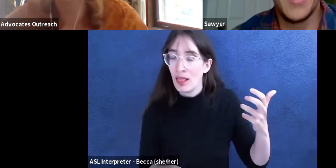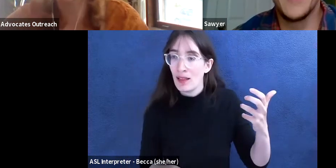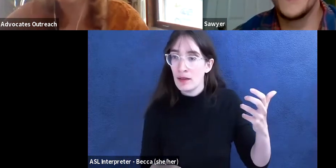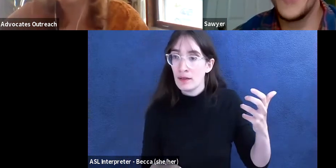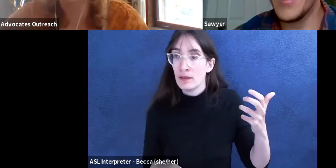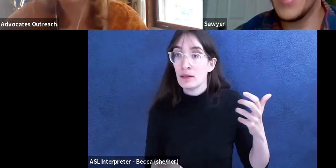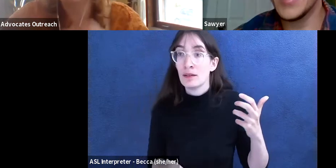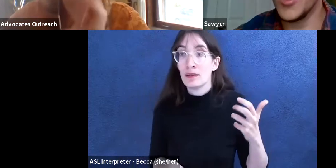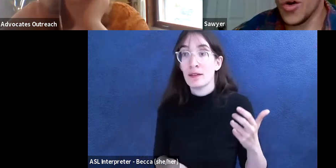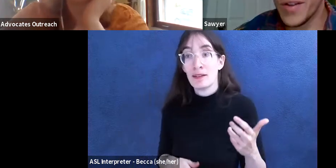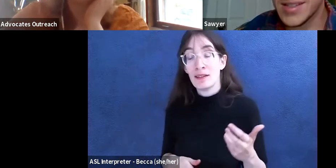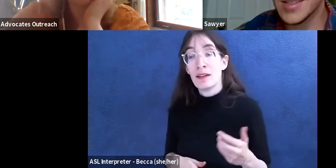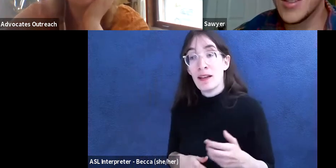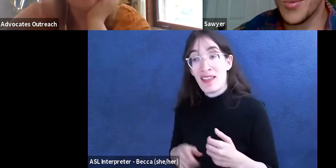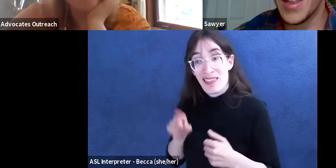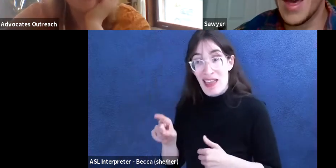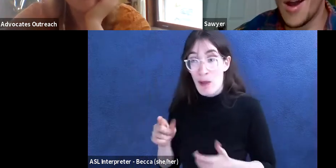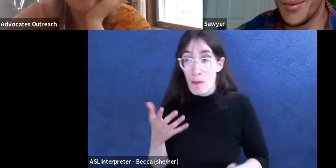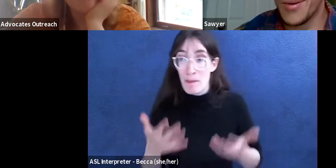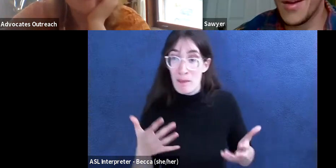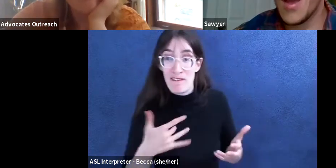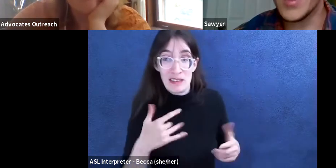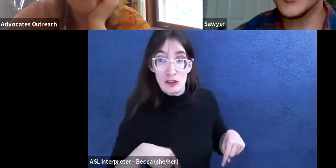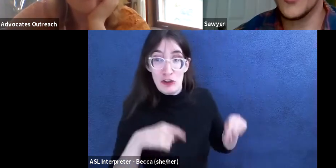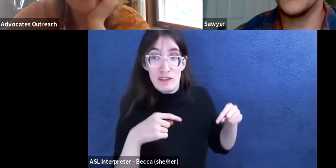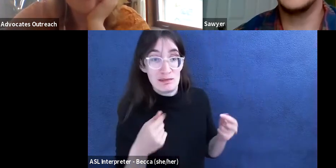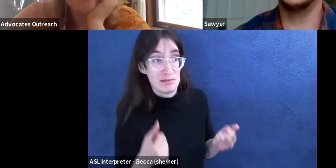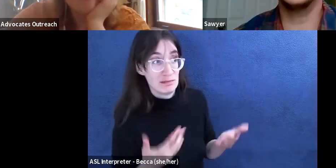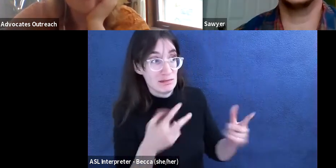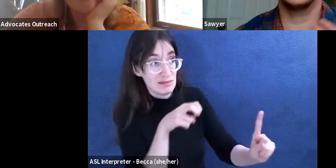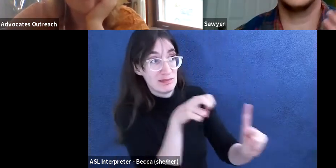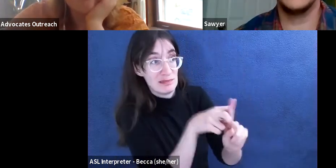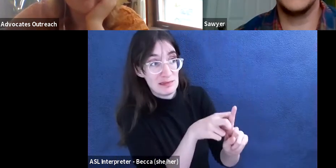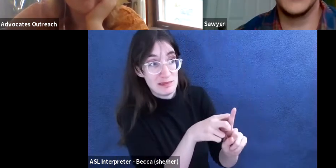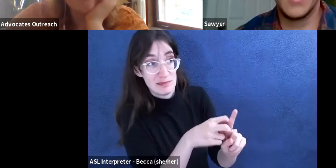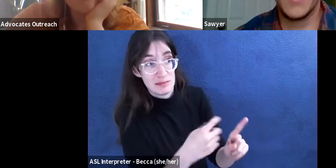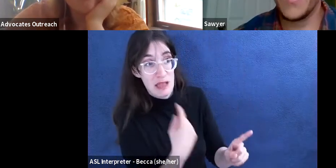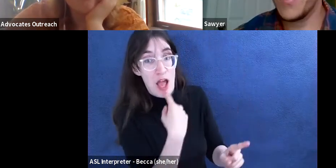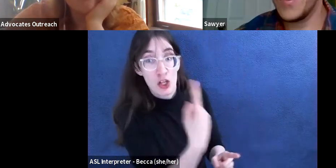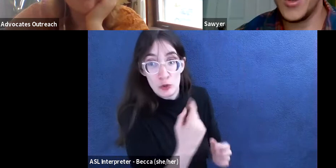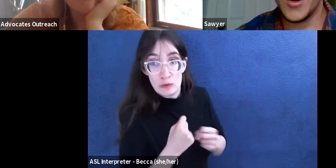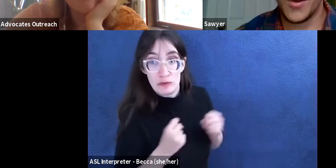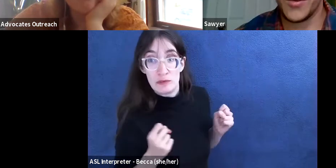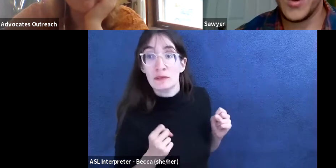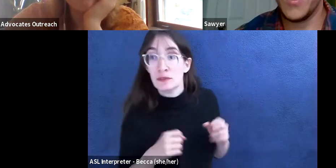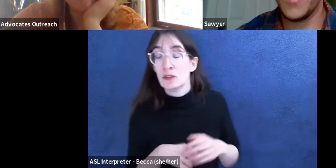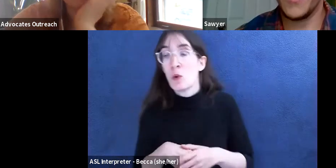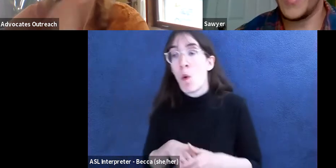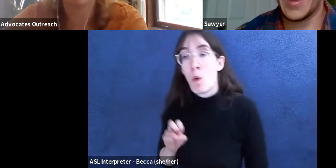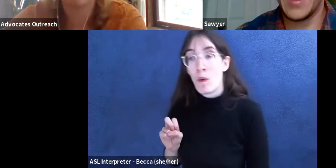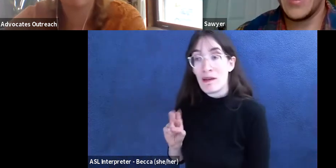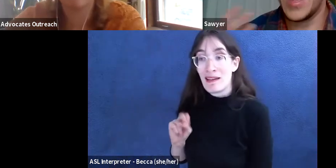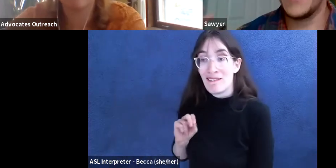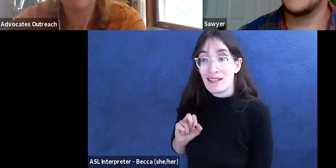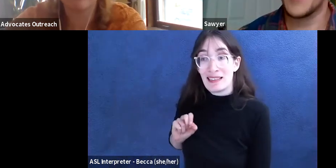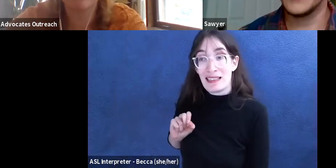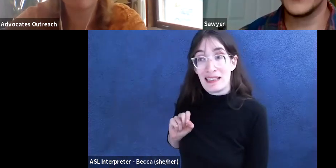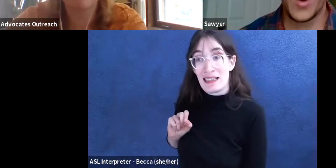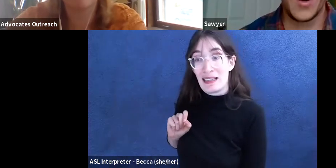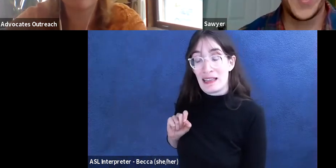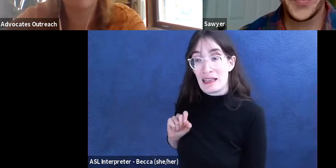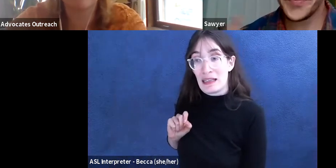or that they are going to identify with the gender that everyone assumed they were when they were born, right? And